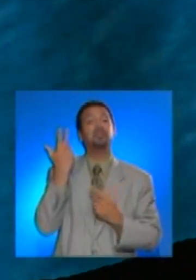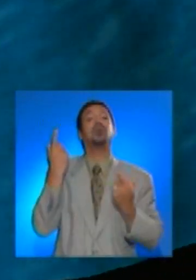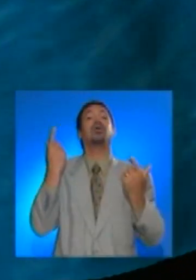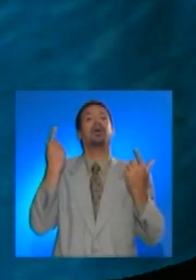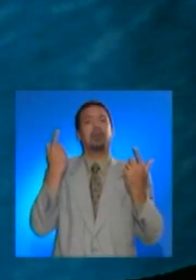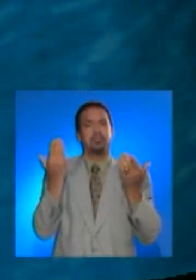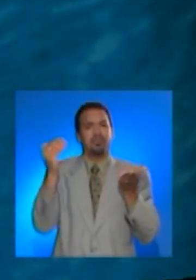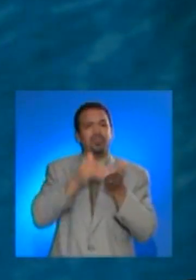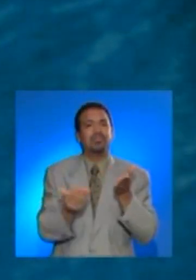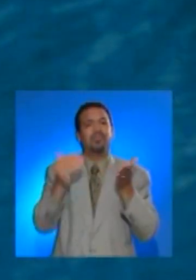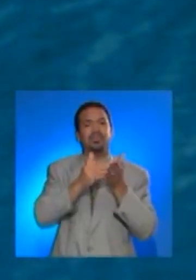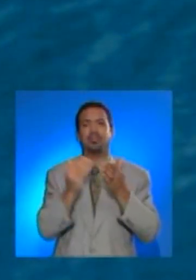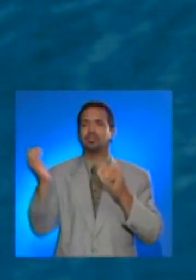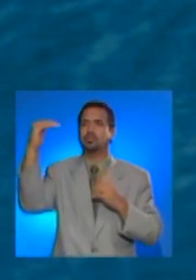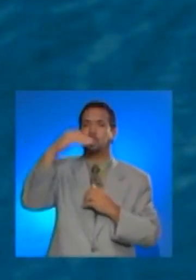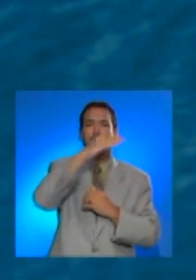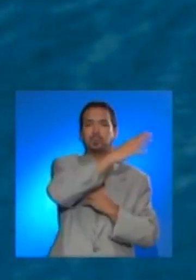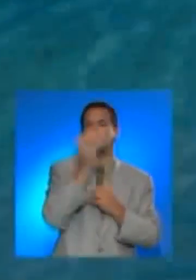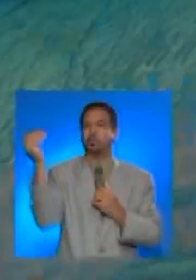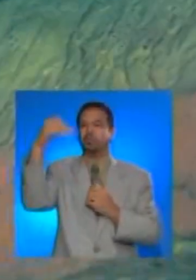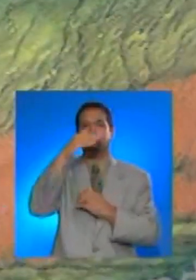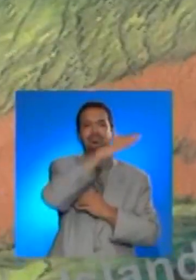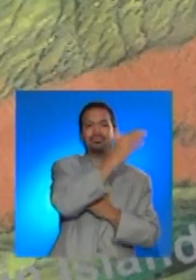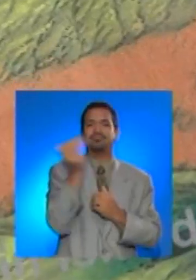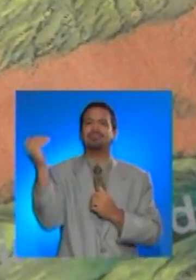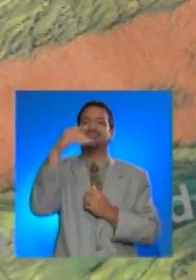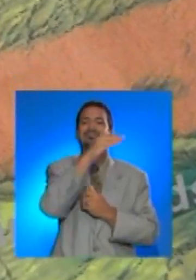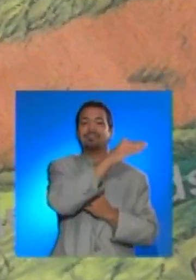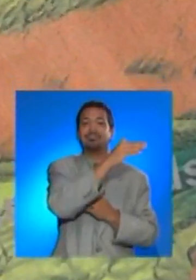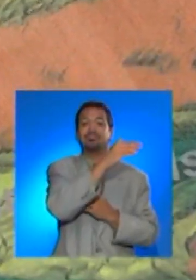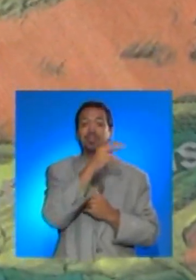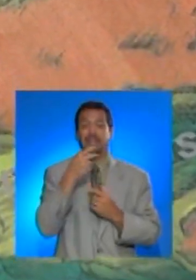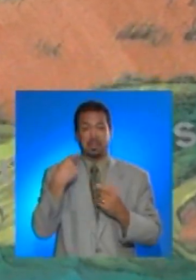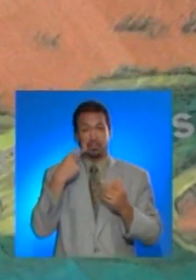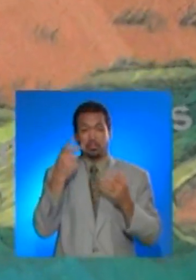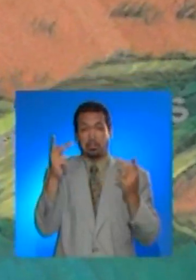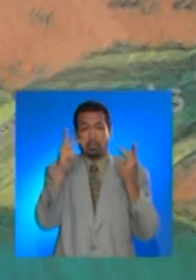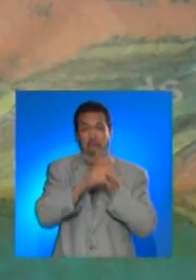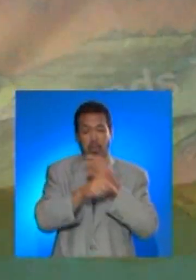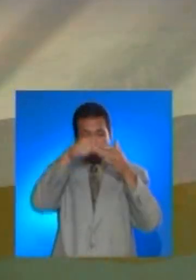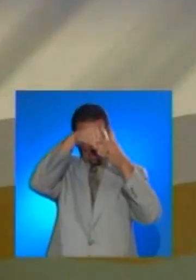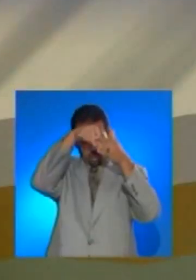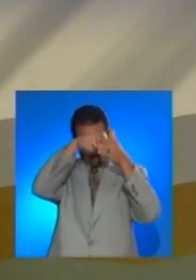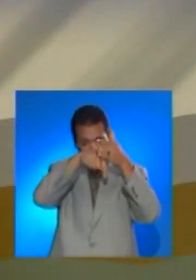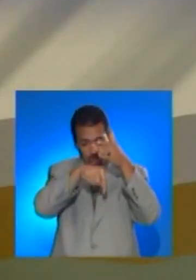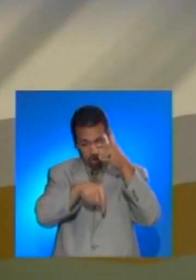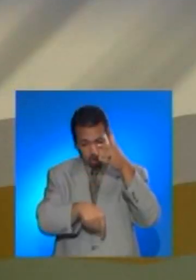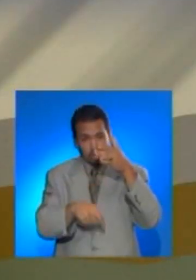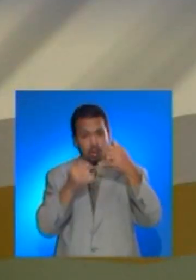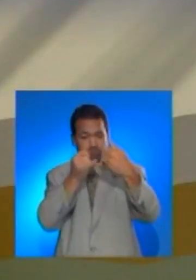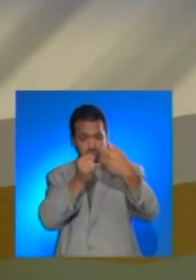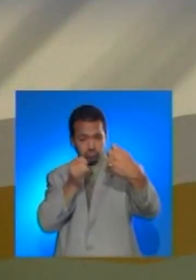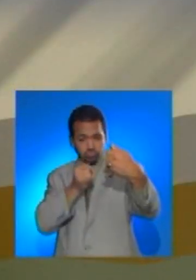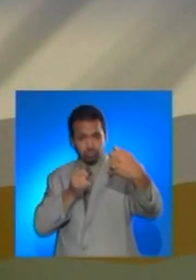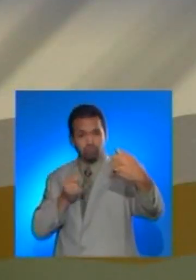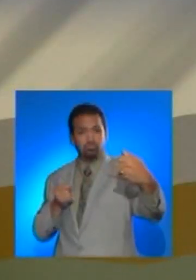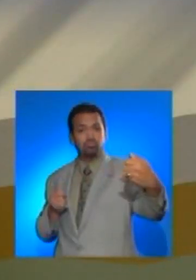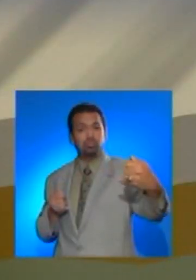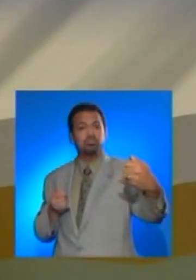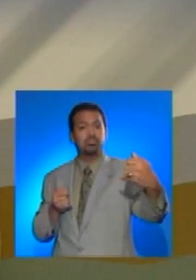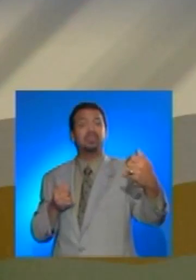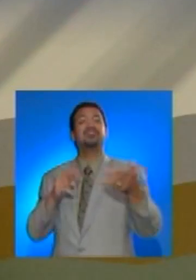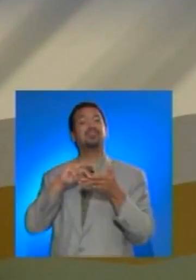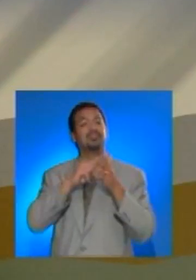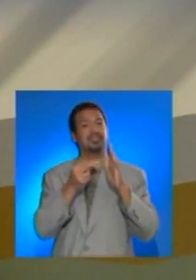tsunami. The deeper the earthquake is generated, the less efficient is the transfer of energy from the earthquake to the